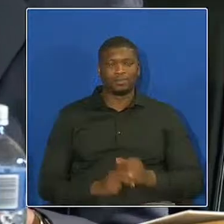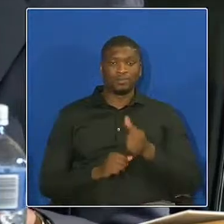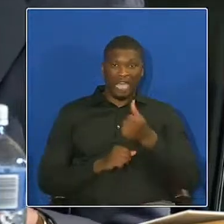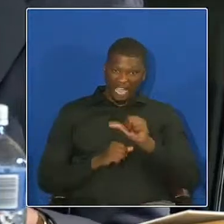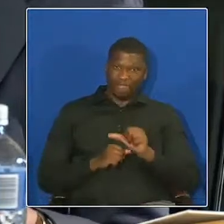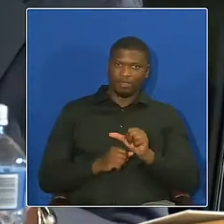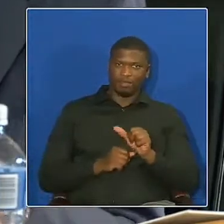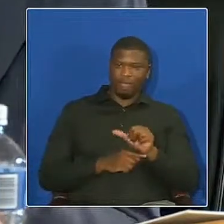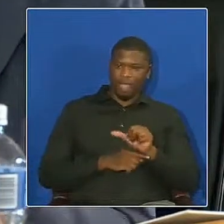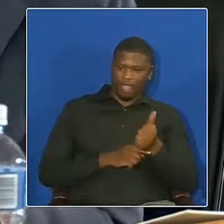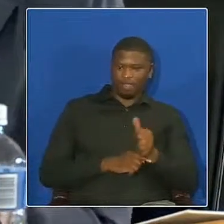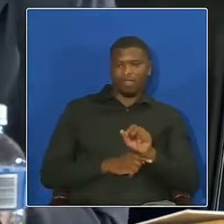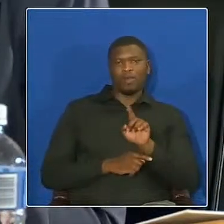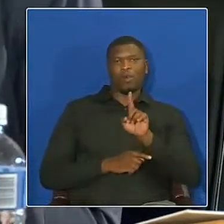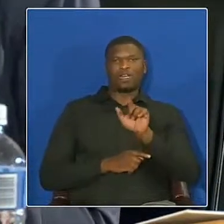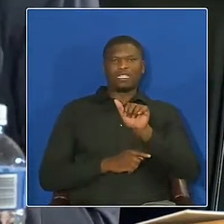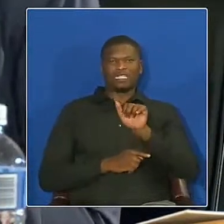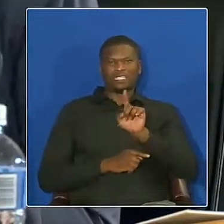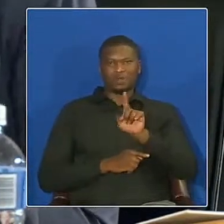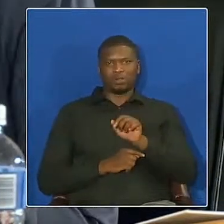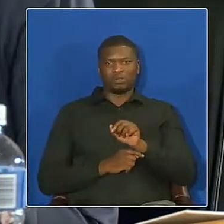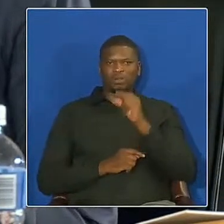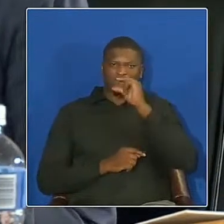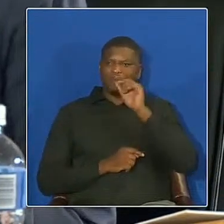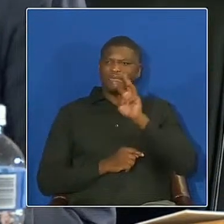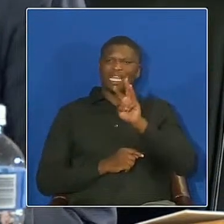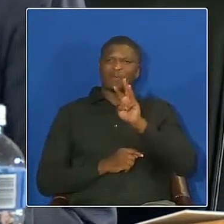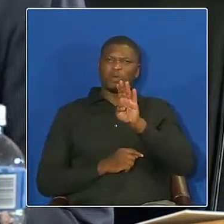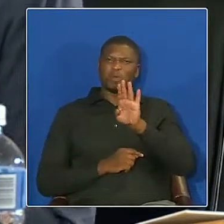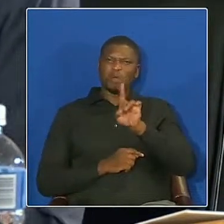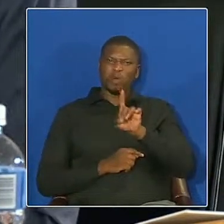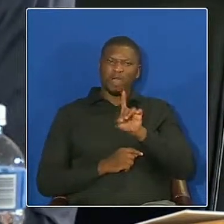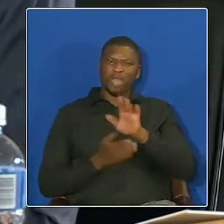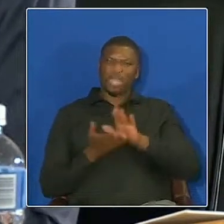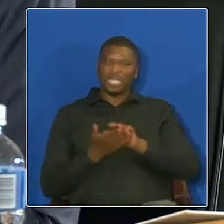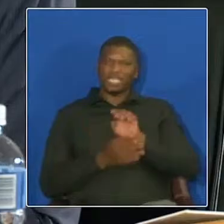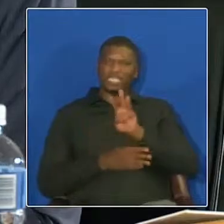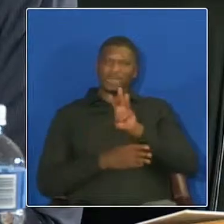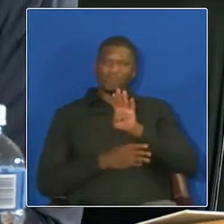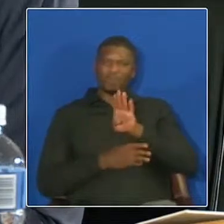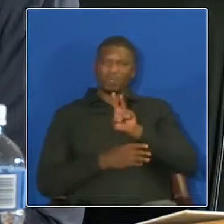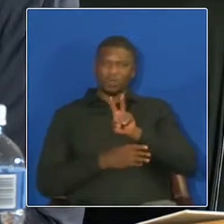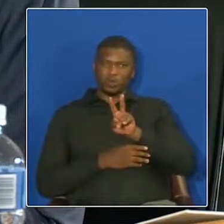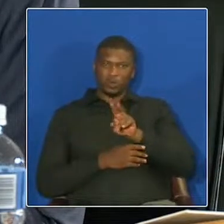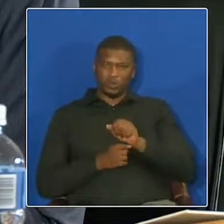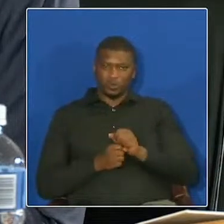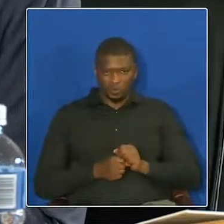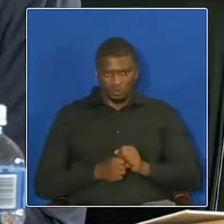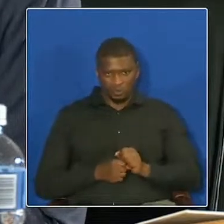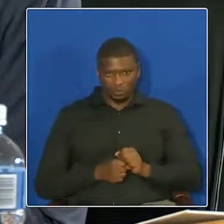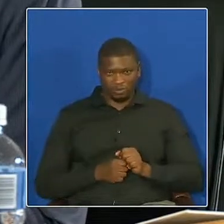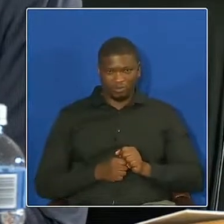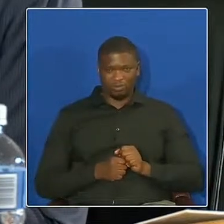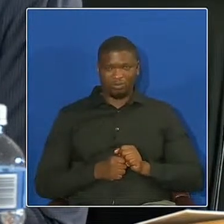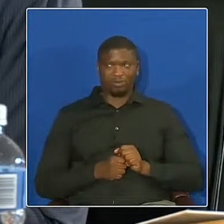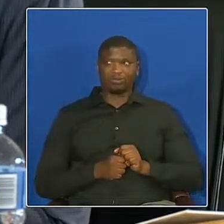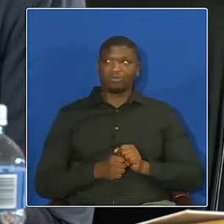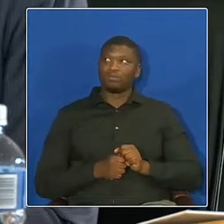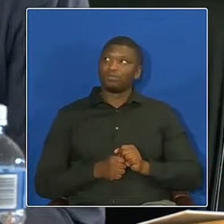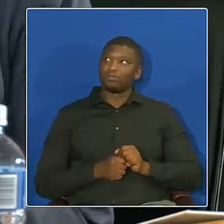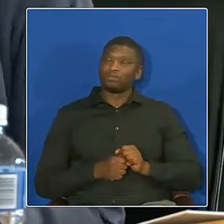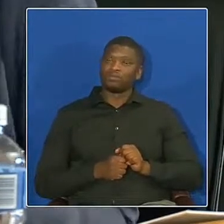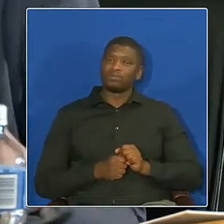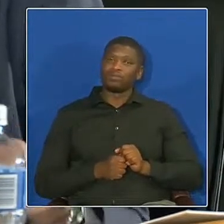another 161. I think they're divided under WB1 and WB2. So before you get to WB2, the tab.